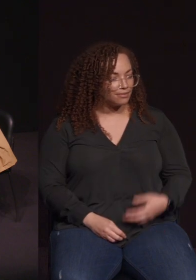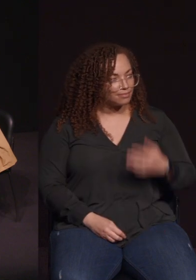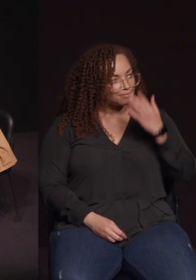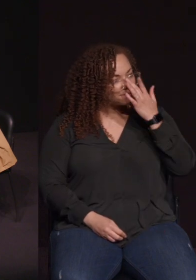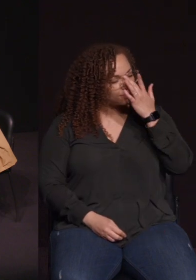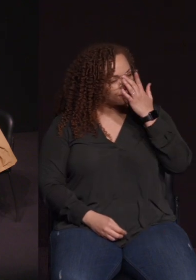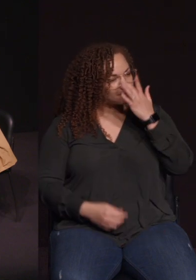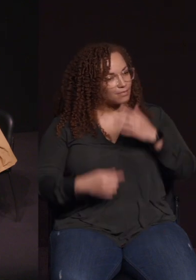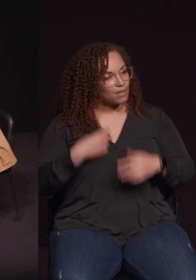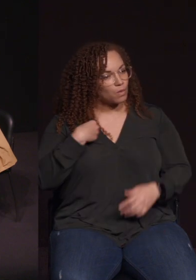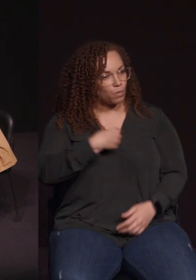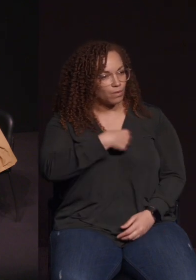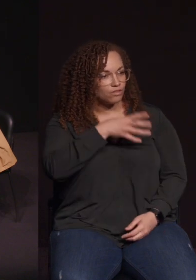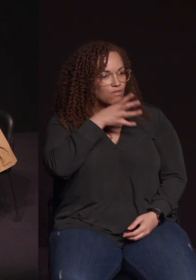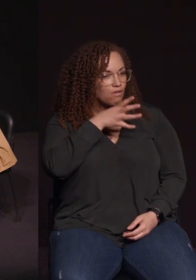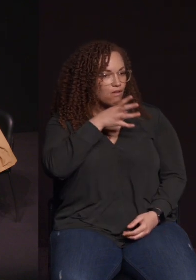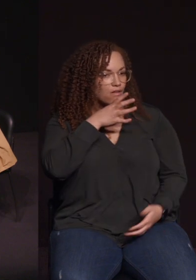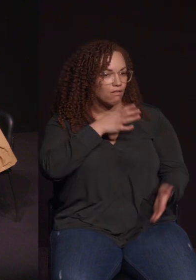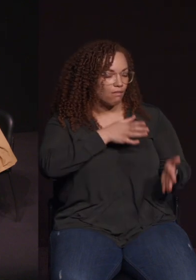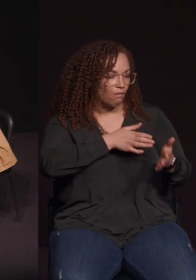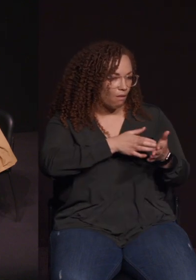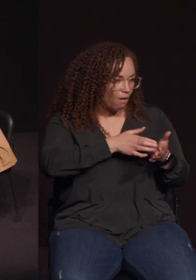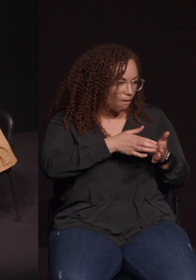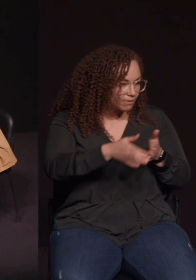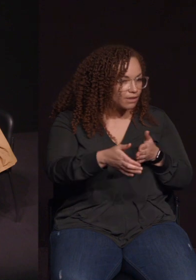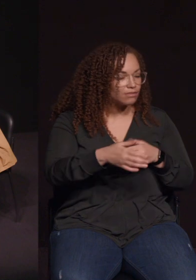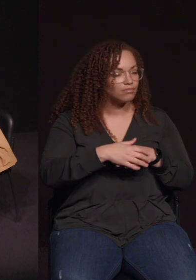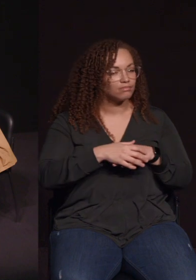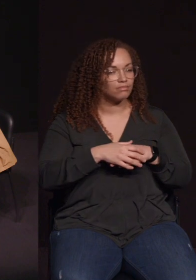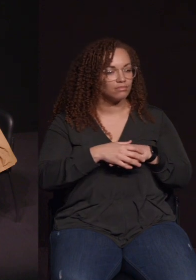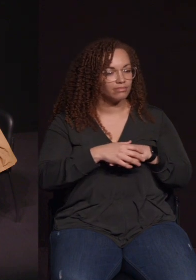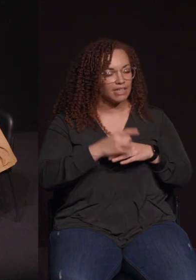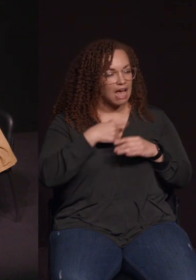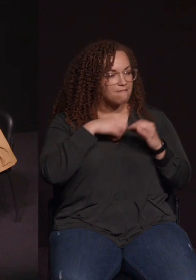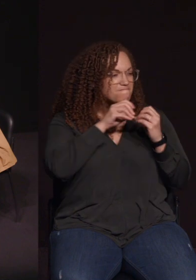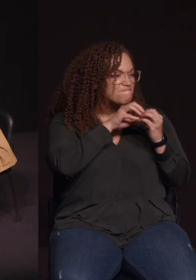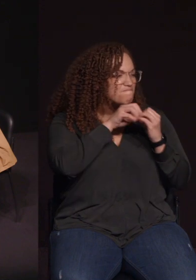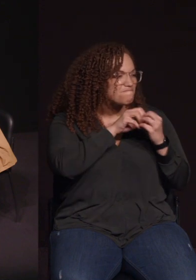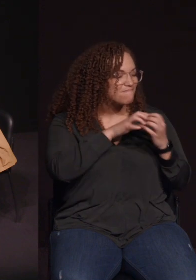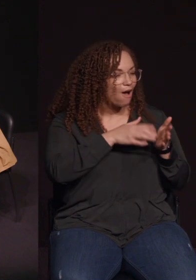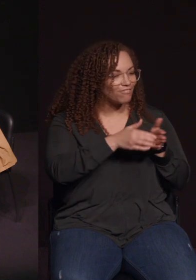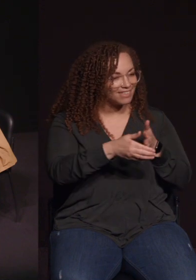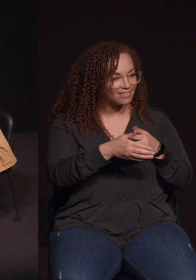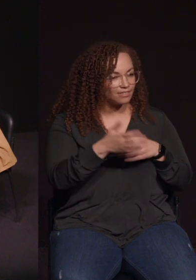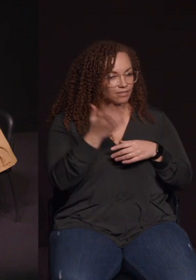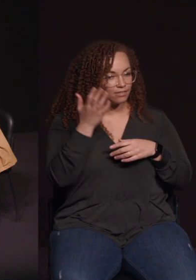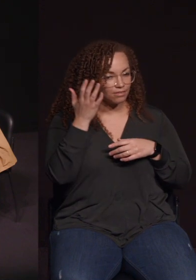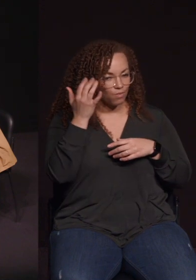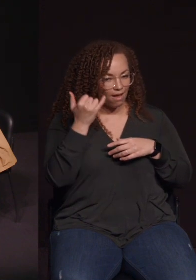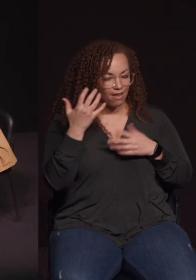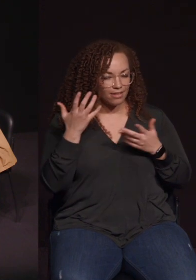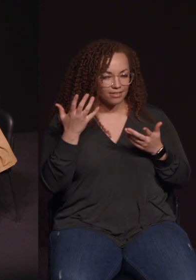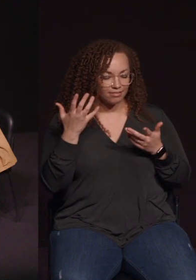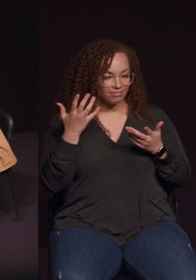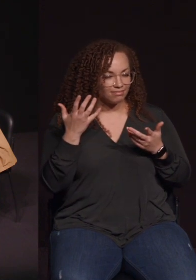We talk quite often. I fuss at him a lot because he left me with a hell of a journey.